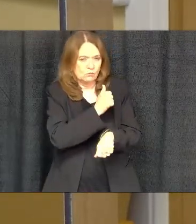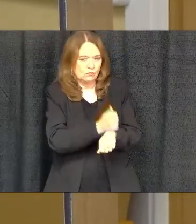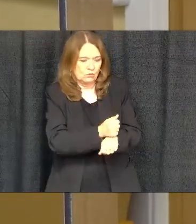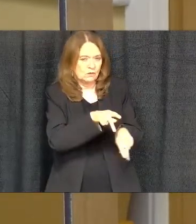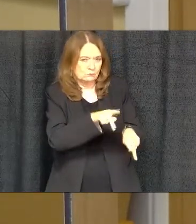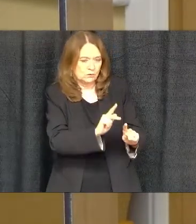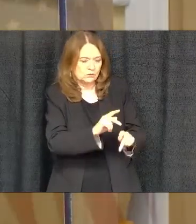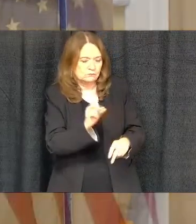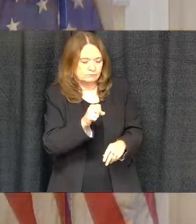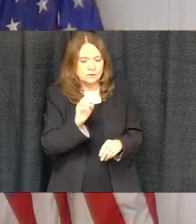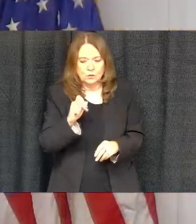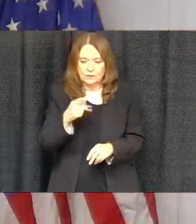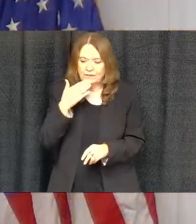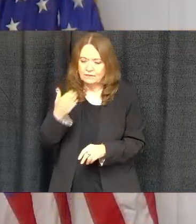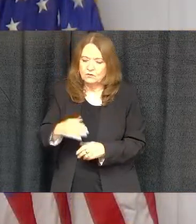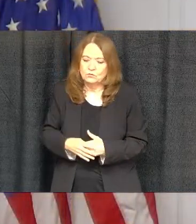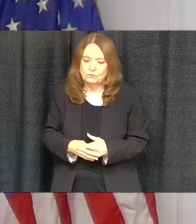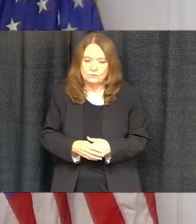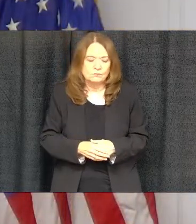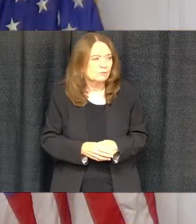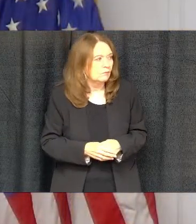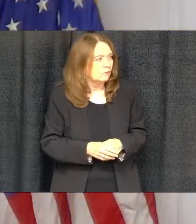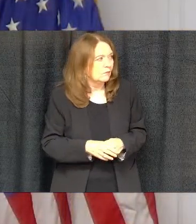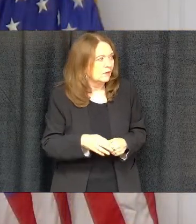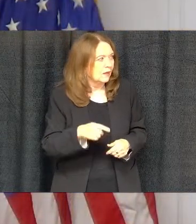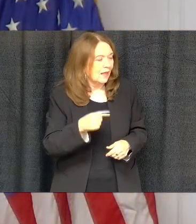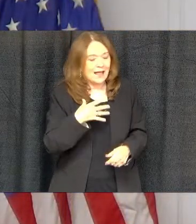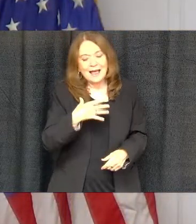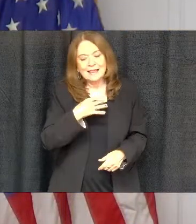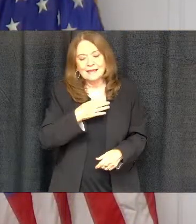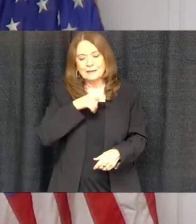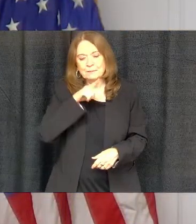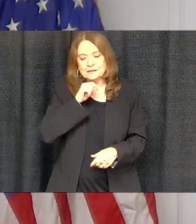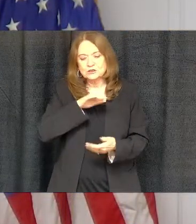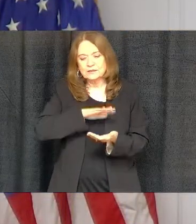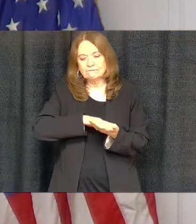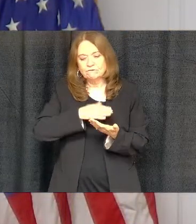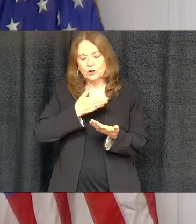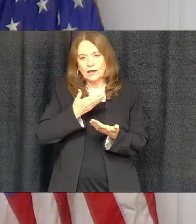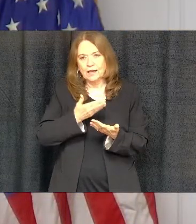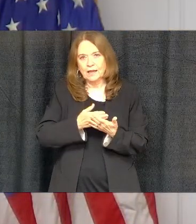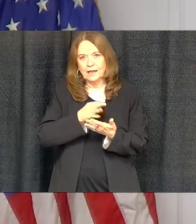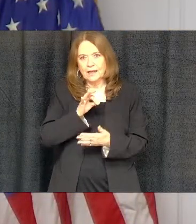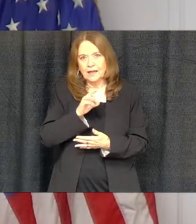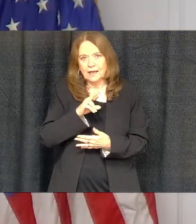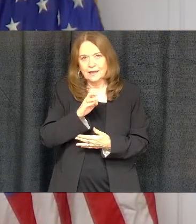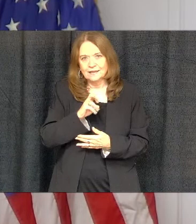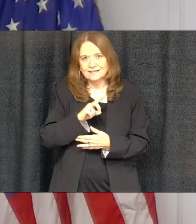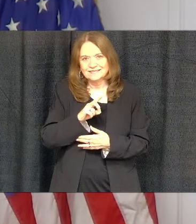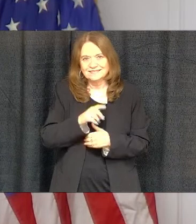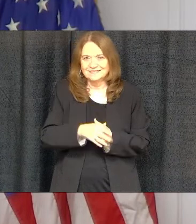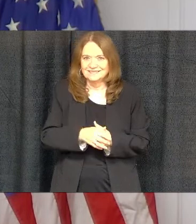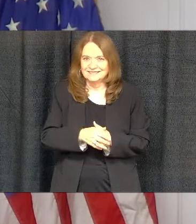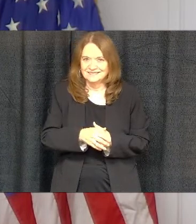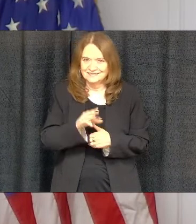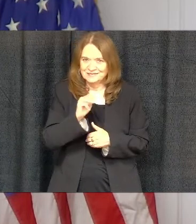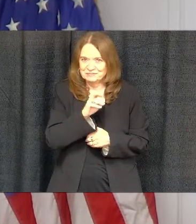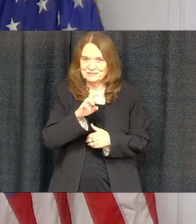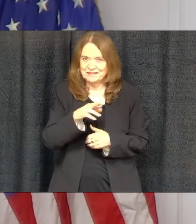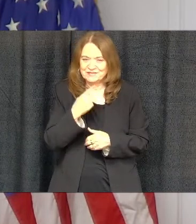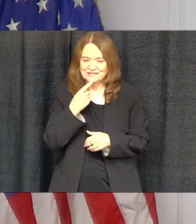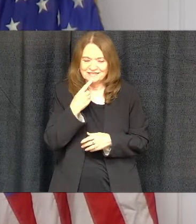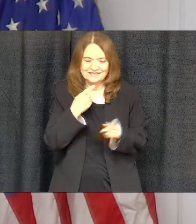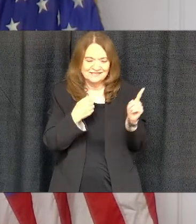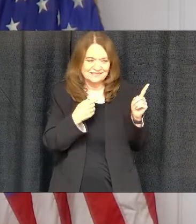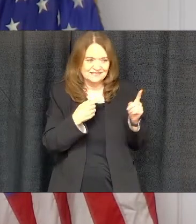right, thank you. I like my chicken fried. All right, any other comment or question regarding the chicken